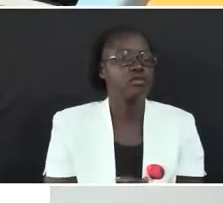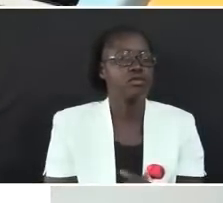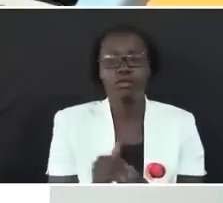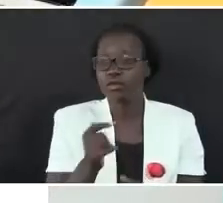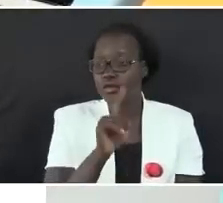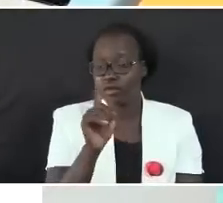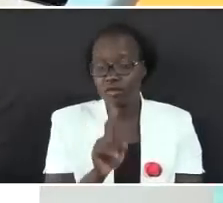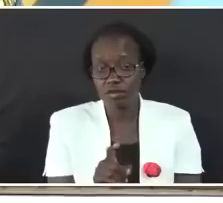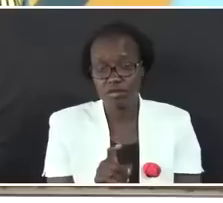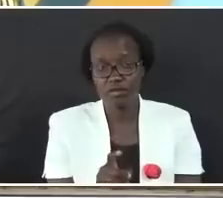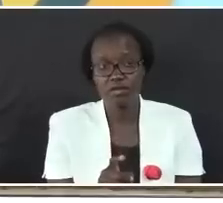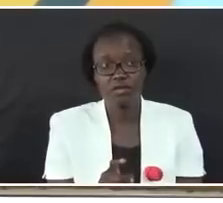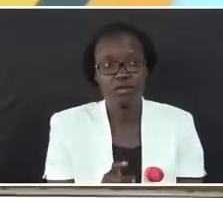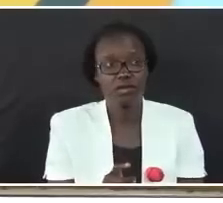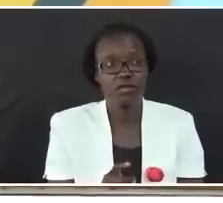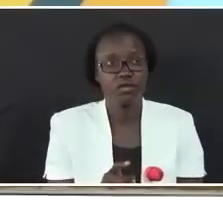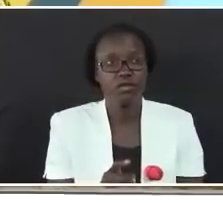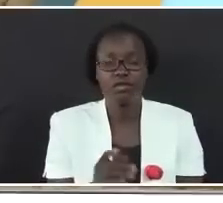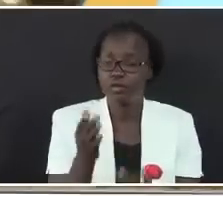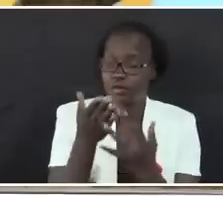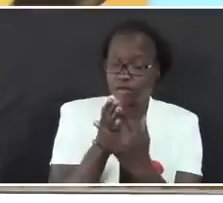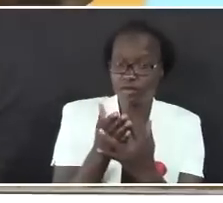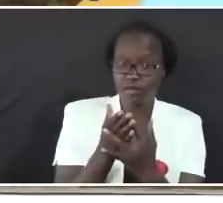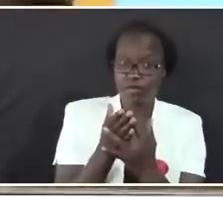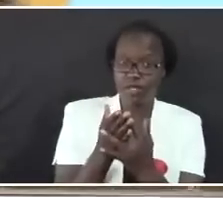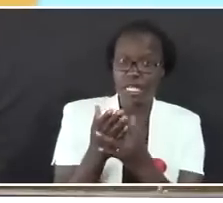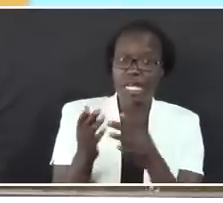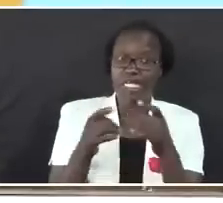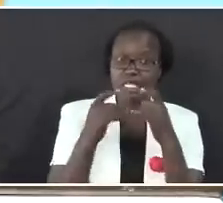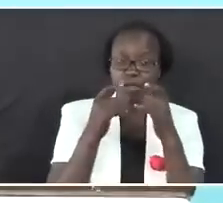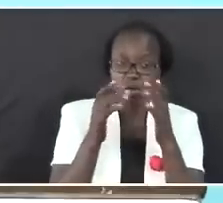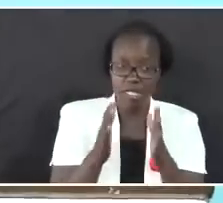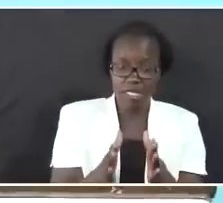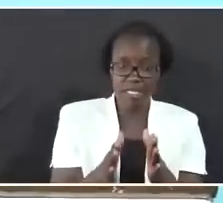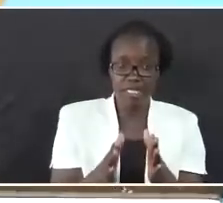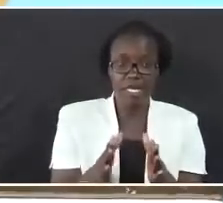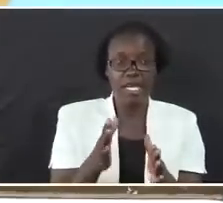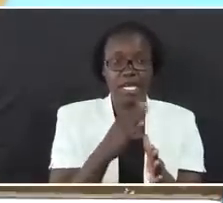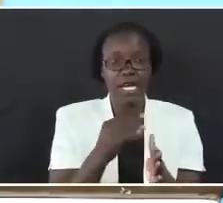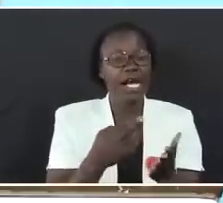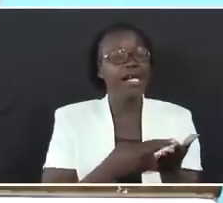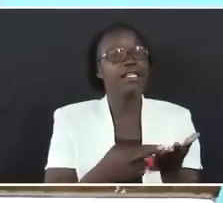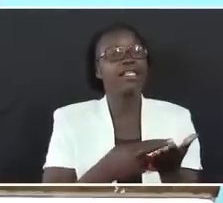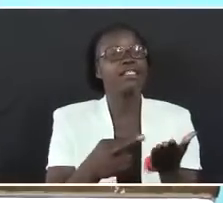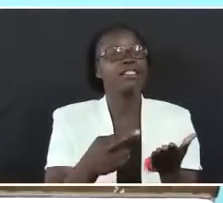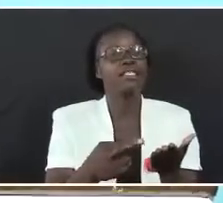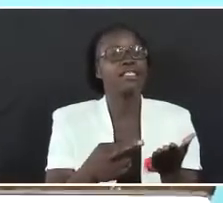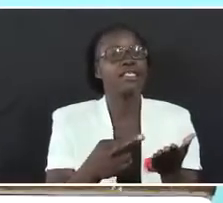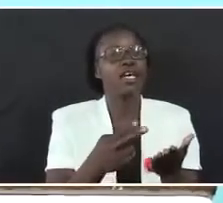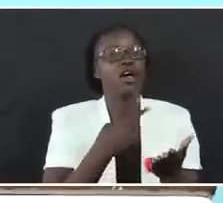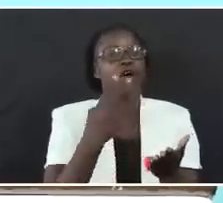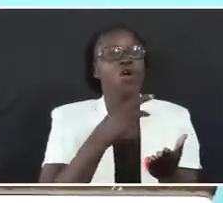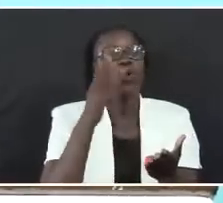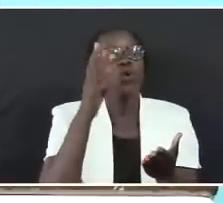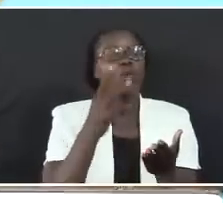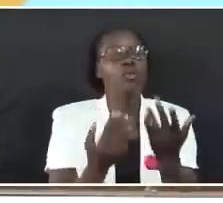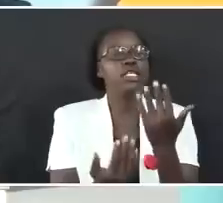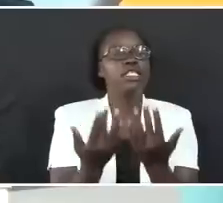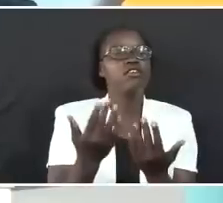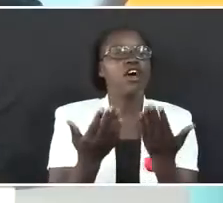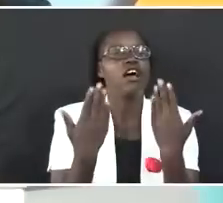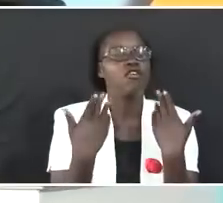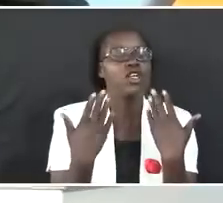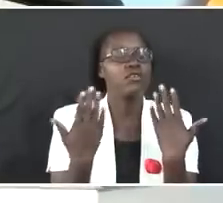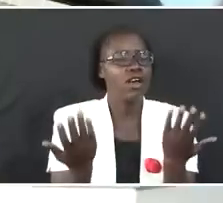Another question I would want to ask. Between the wicked and the righteous, who will be in the fire